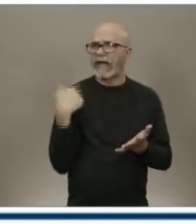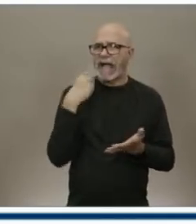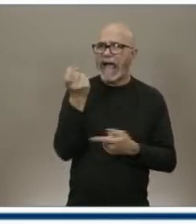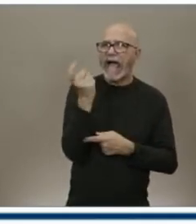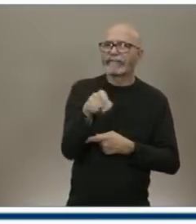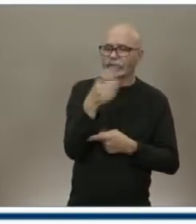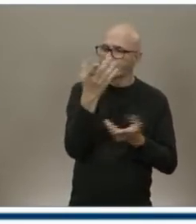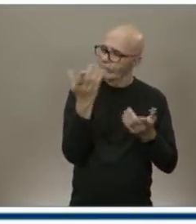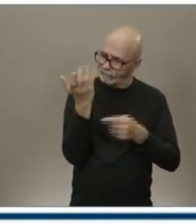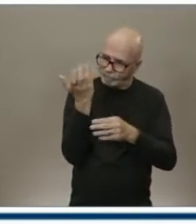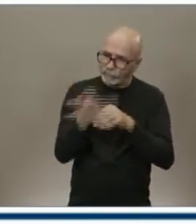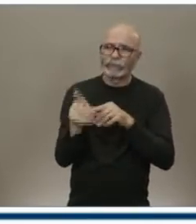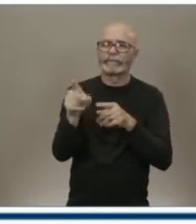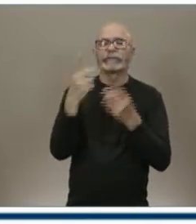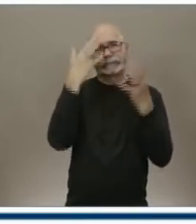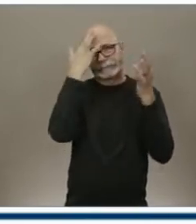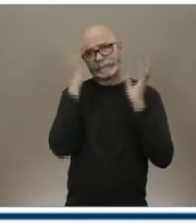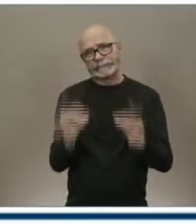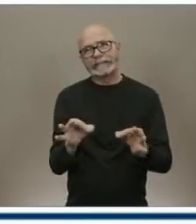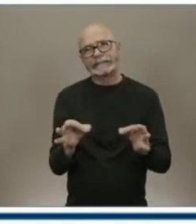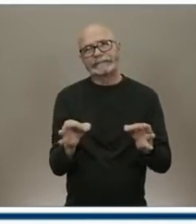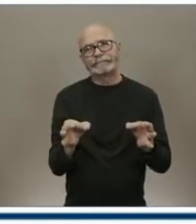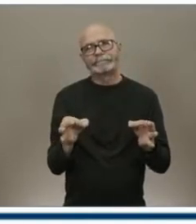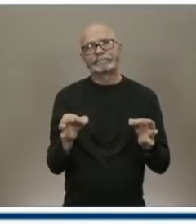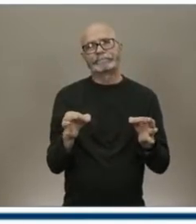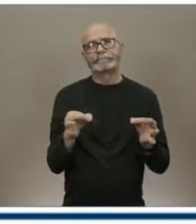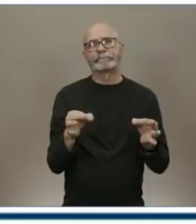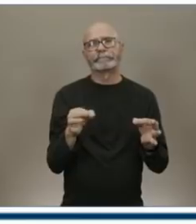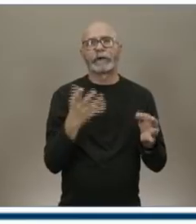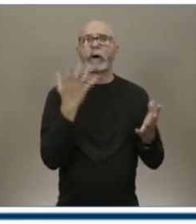at those in hindsight as it goes on, but